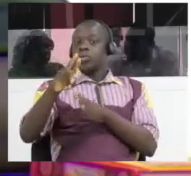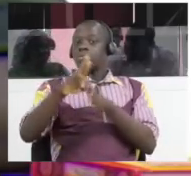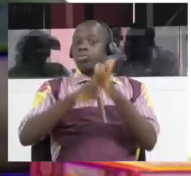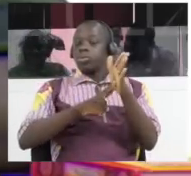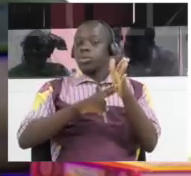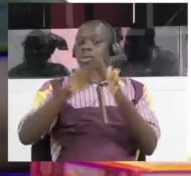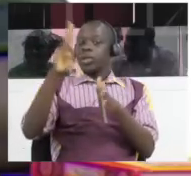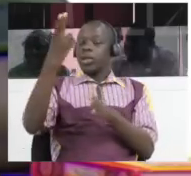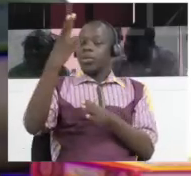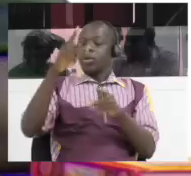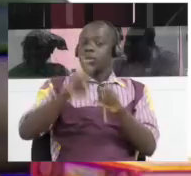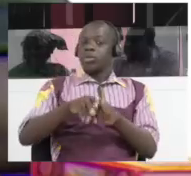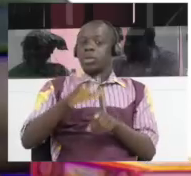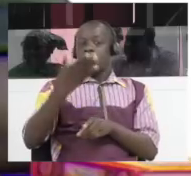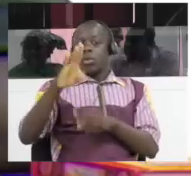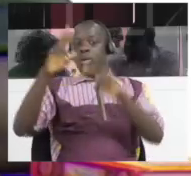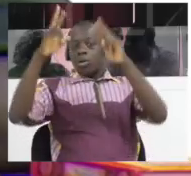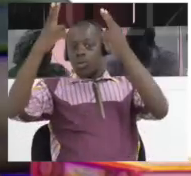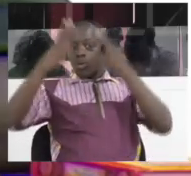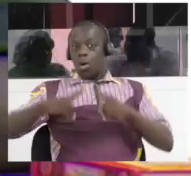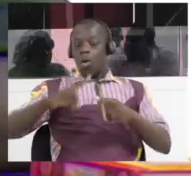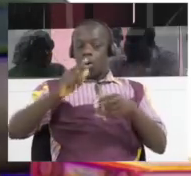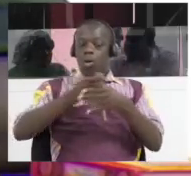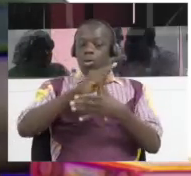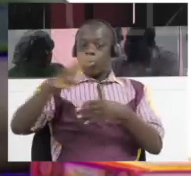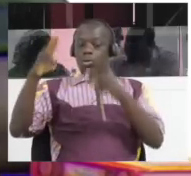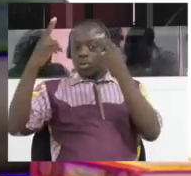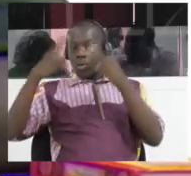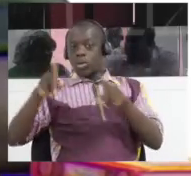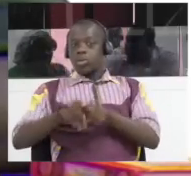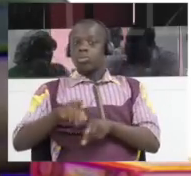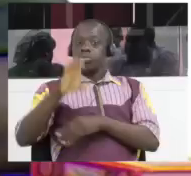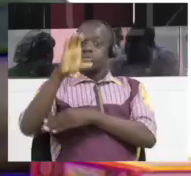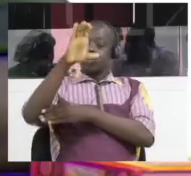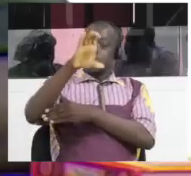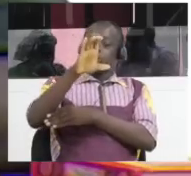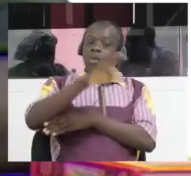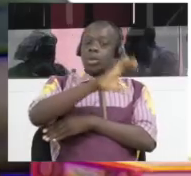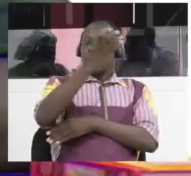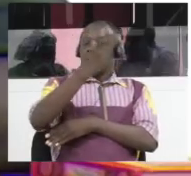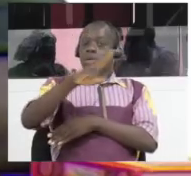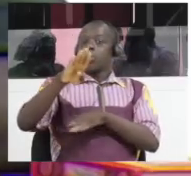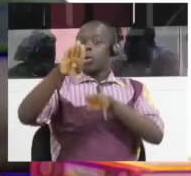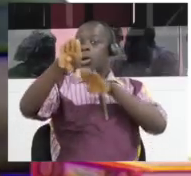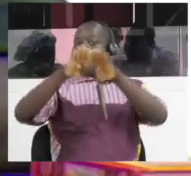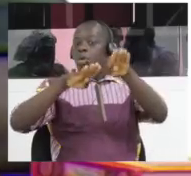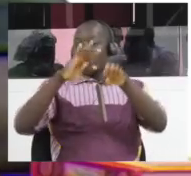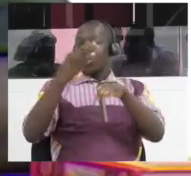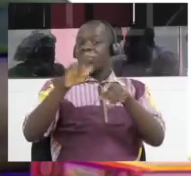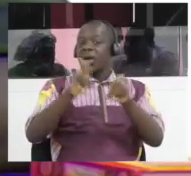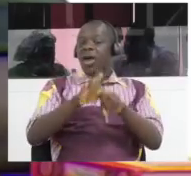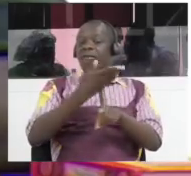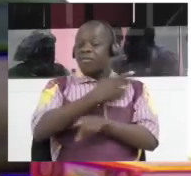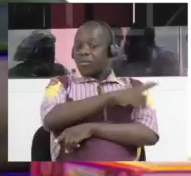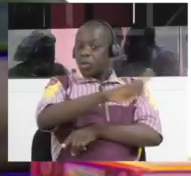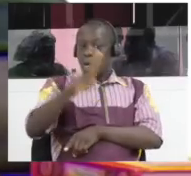is order. So whether legitimate or de facto, a country cannot move if there is